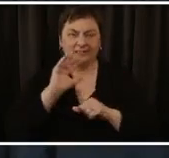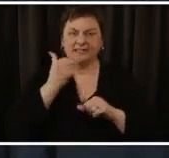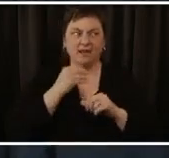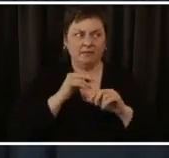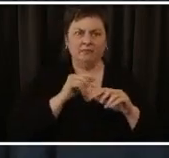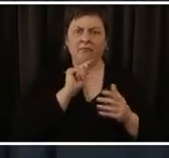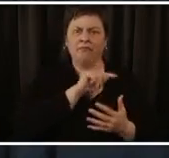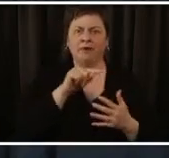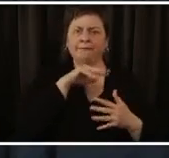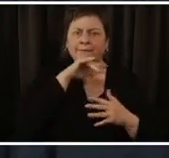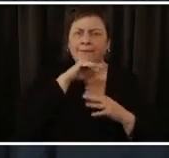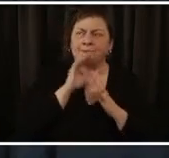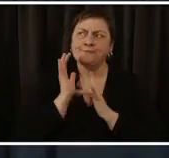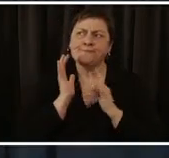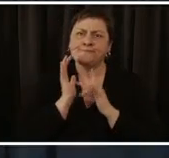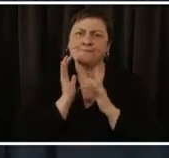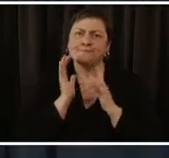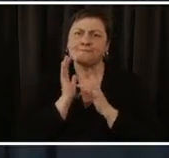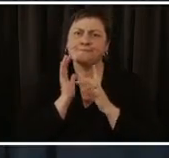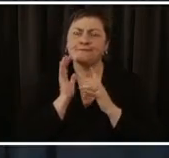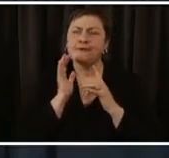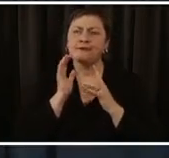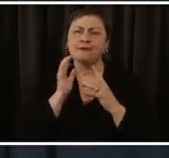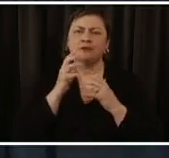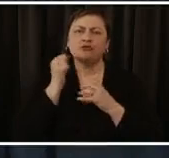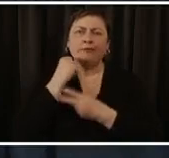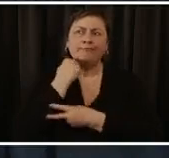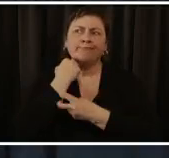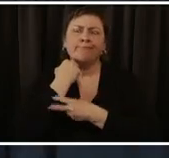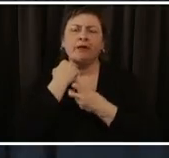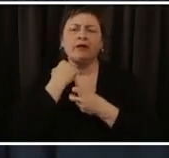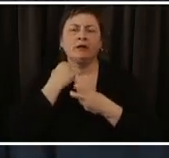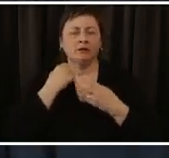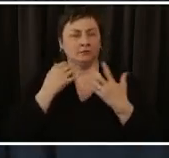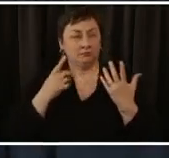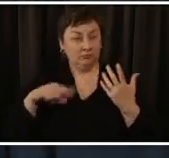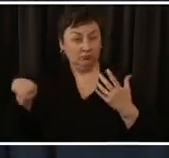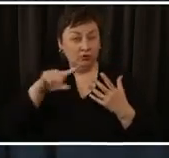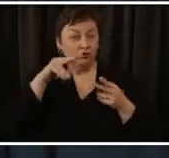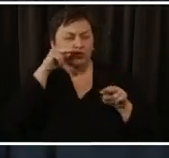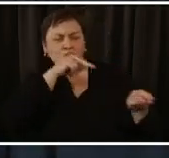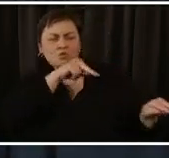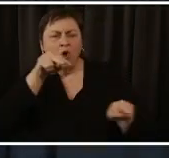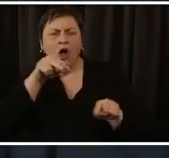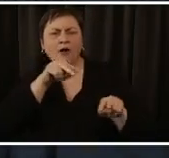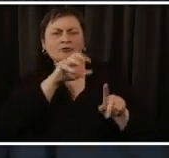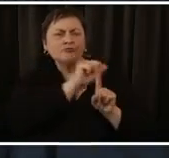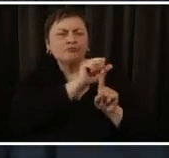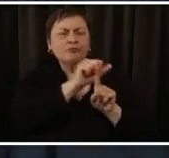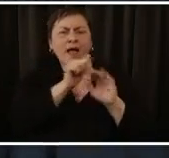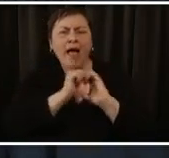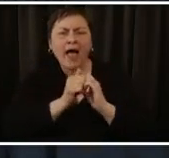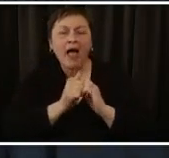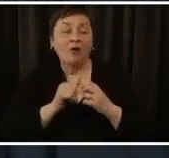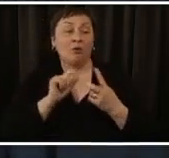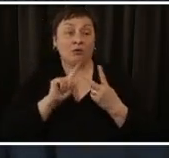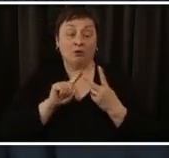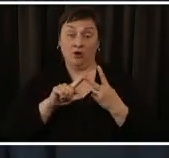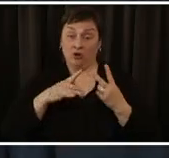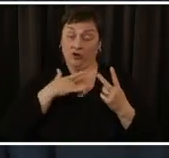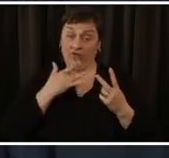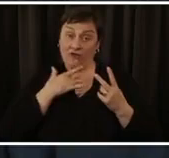And separately, do you feel like we should be using stimulus money to help pay down that unemployment debt? Did you